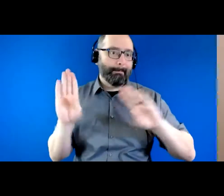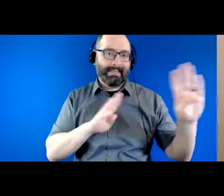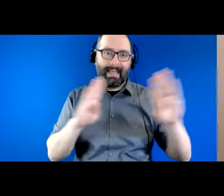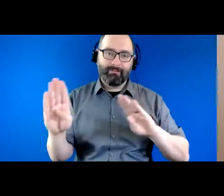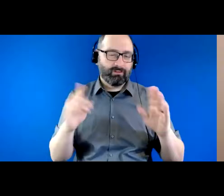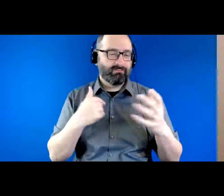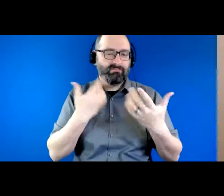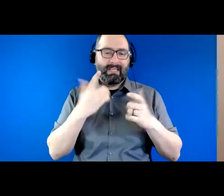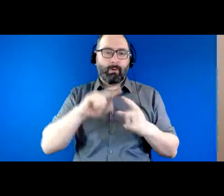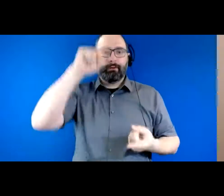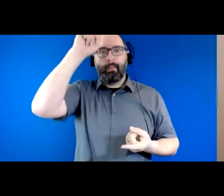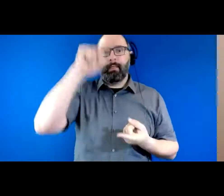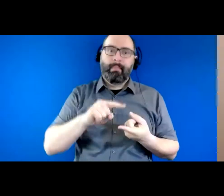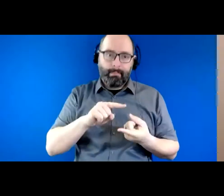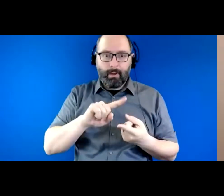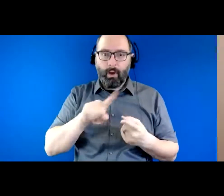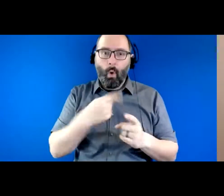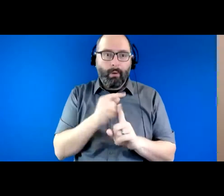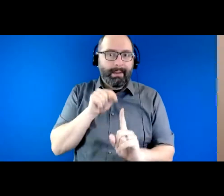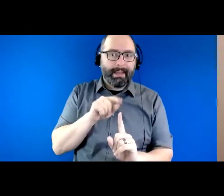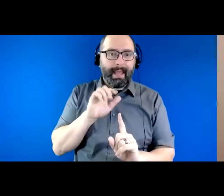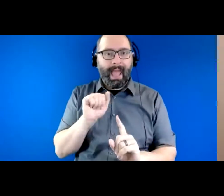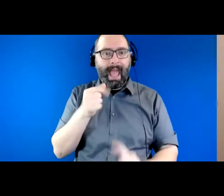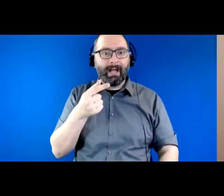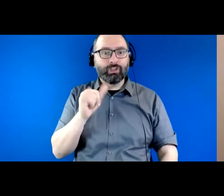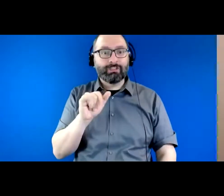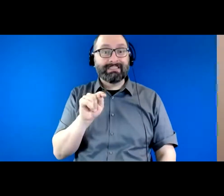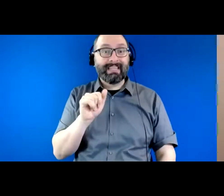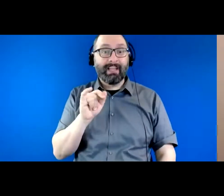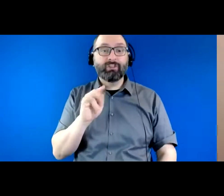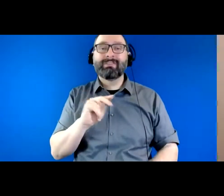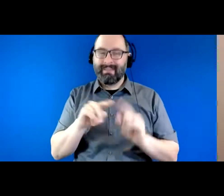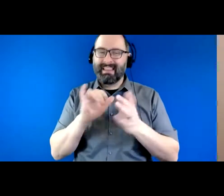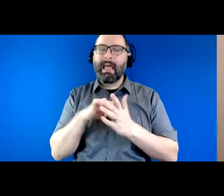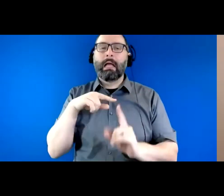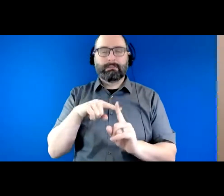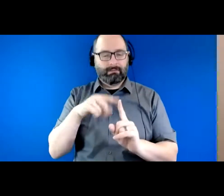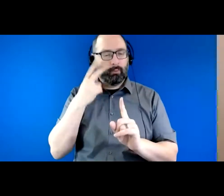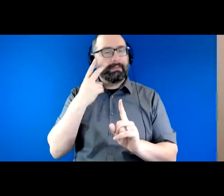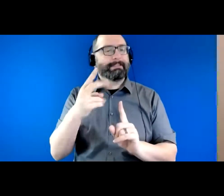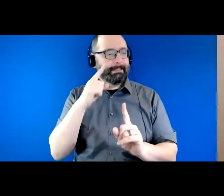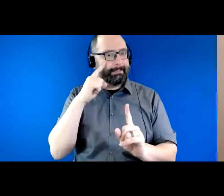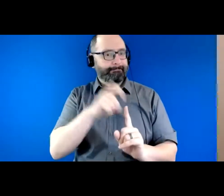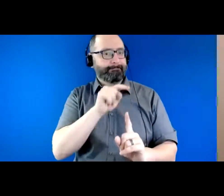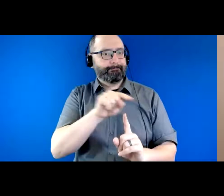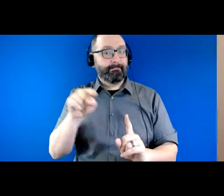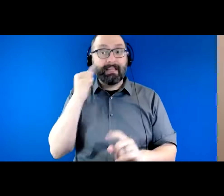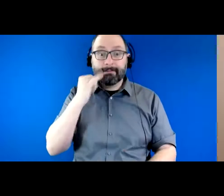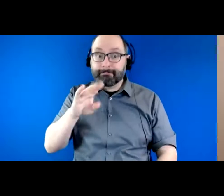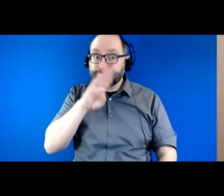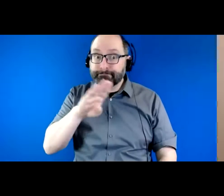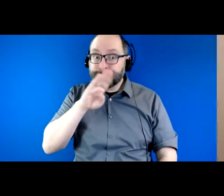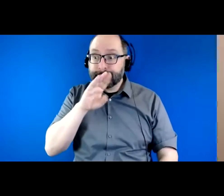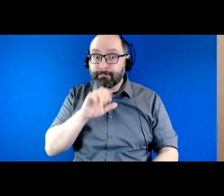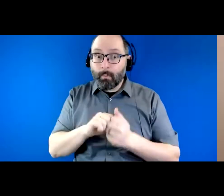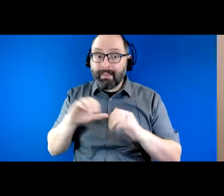down to like agitation, but that's a common behavior you'll observe if a patient or client is getting frustrated with an activity,